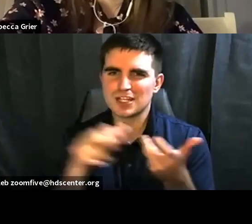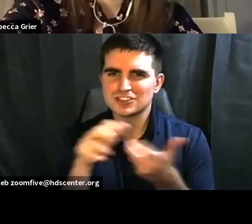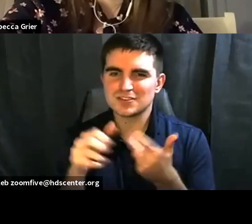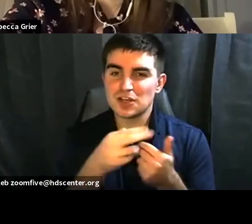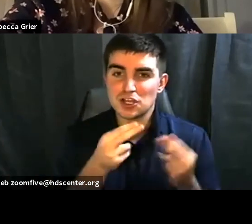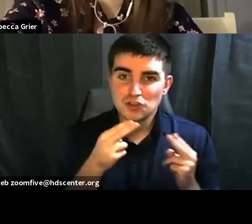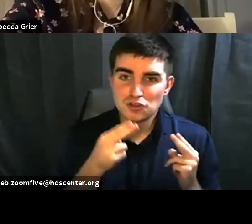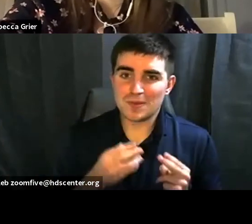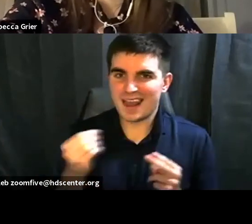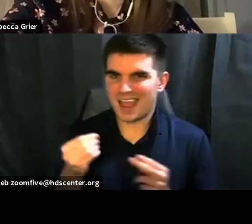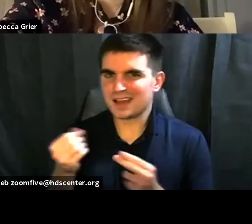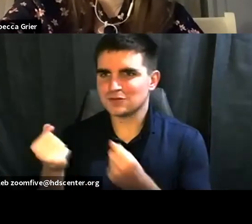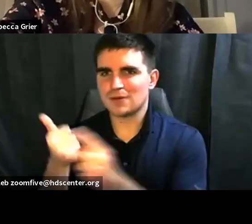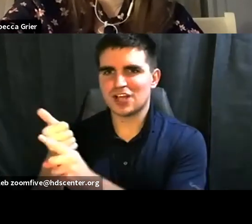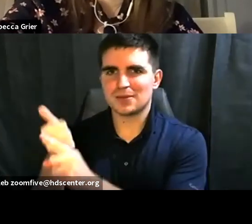and autonomous